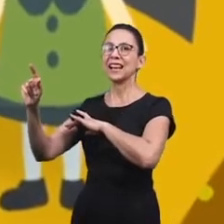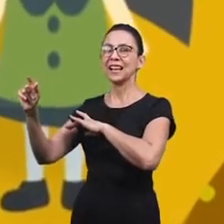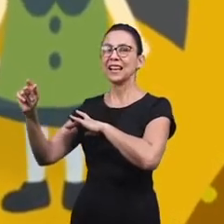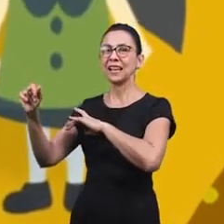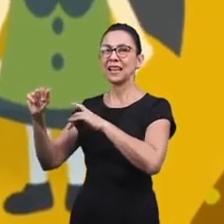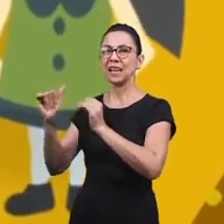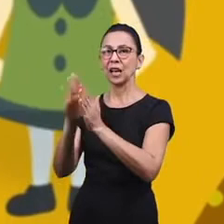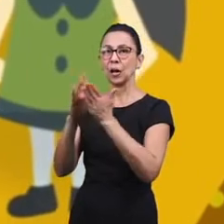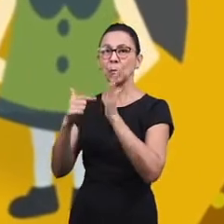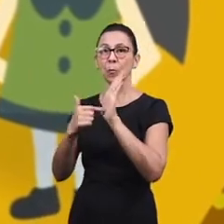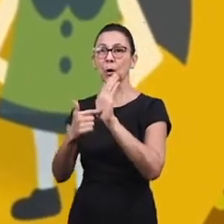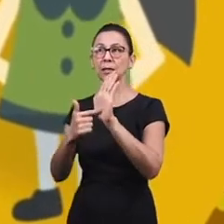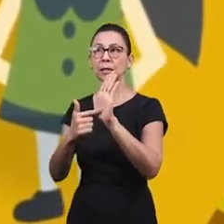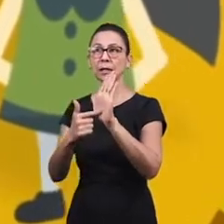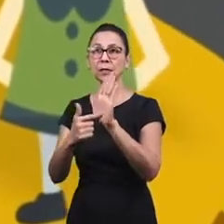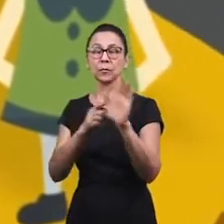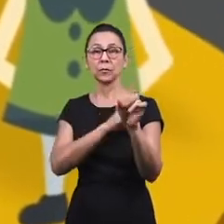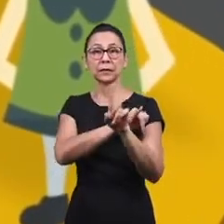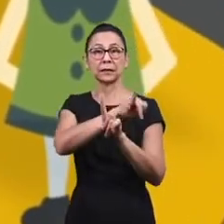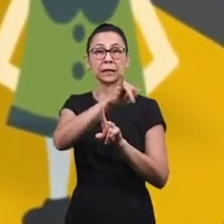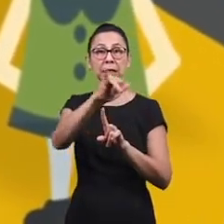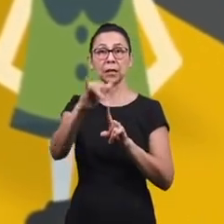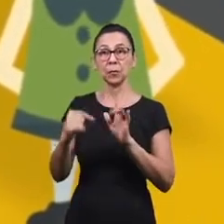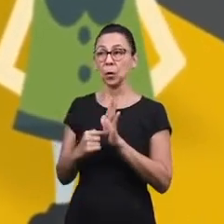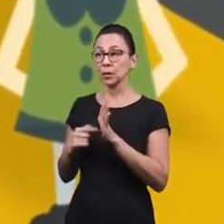where the prophecy points to the direction.